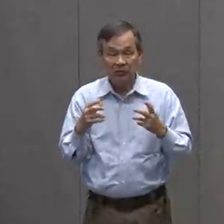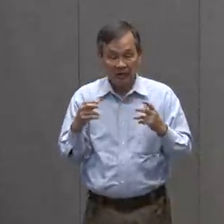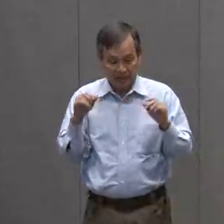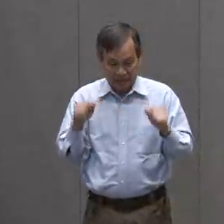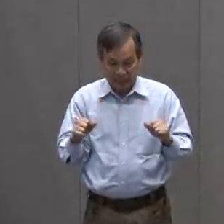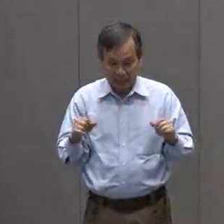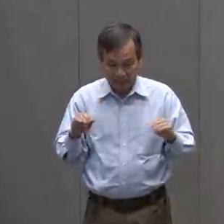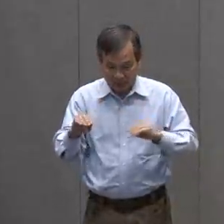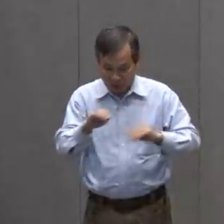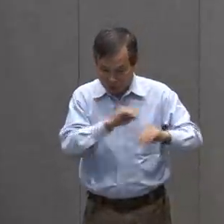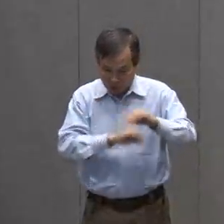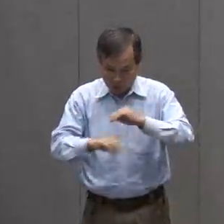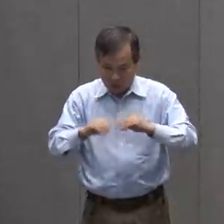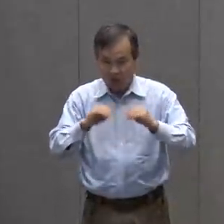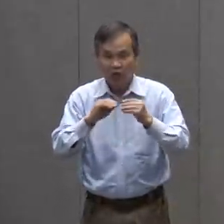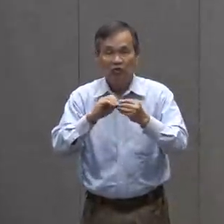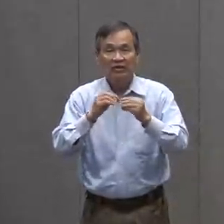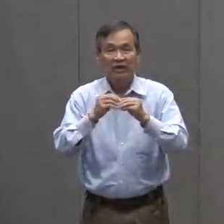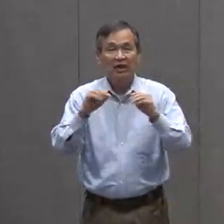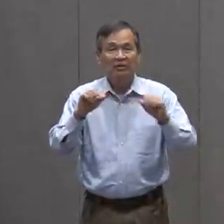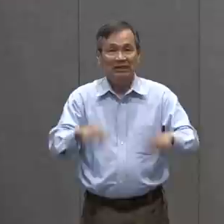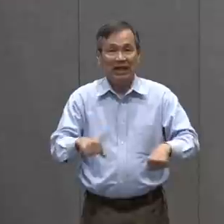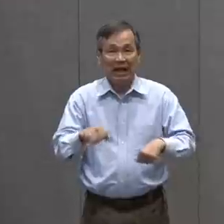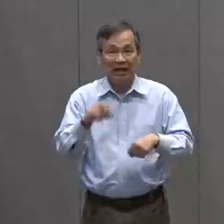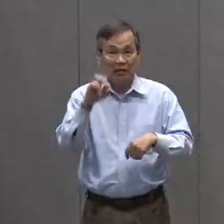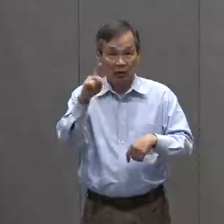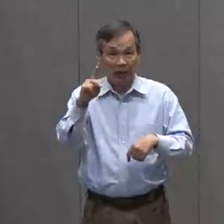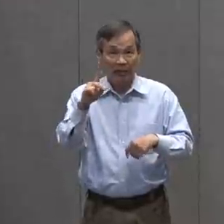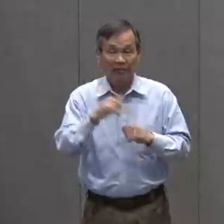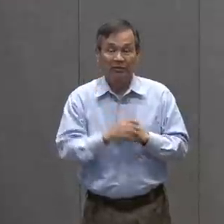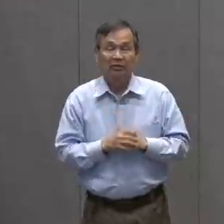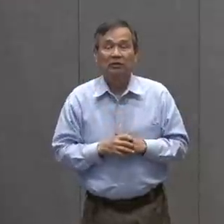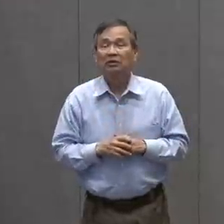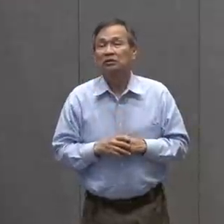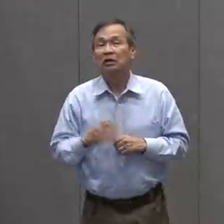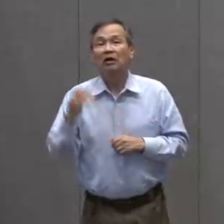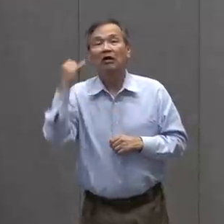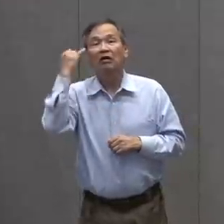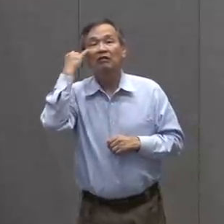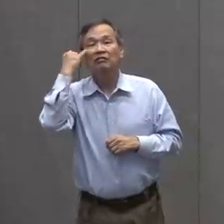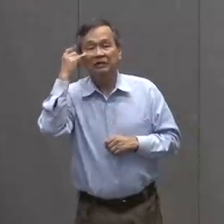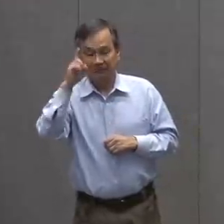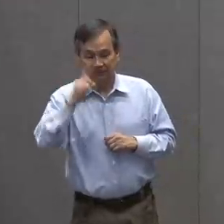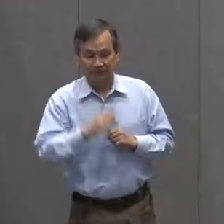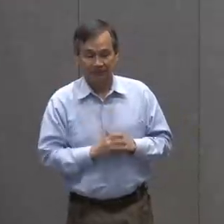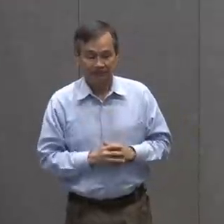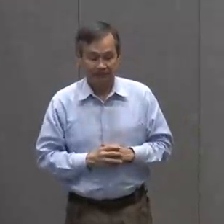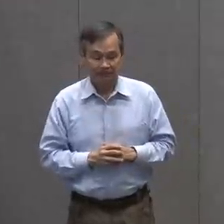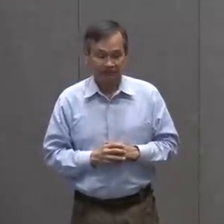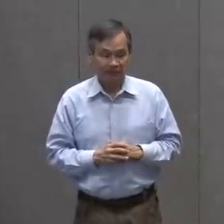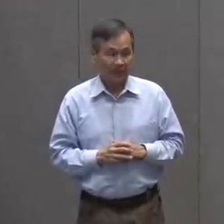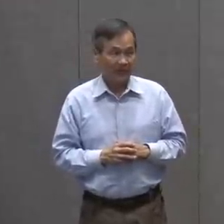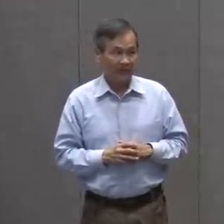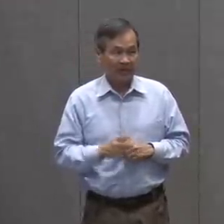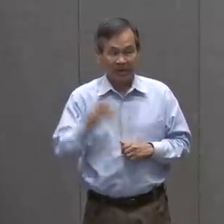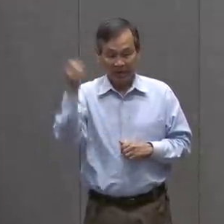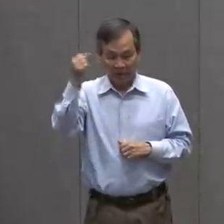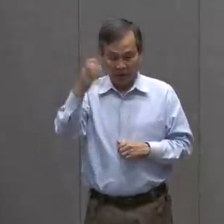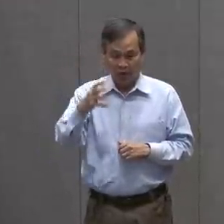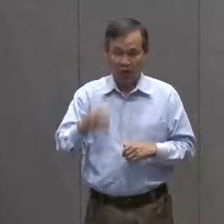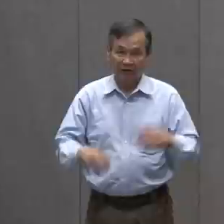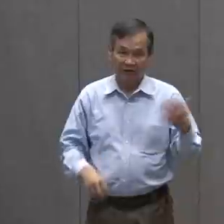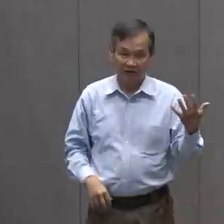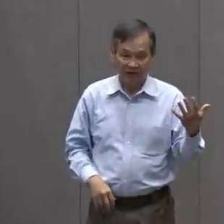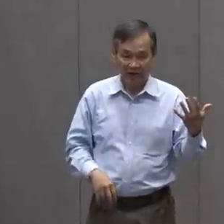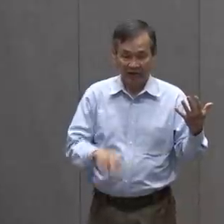flexible in the use of how we do those numbers. Okay, so let's say, for instance, I rolled a 5,